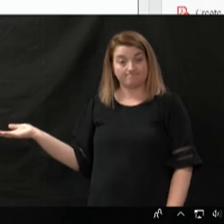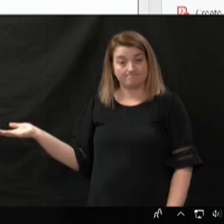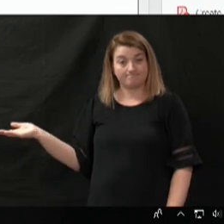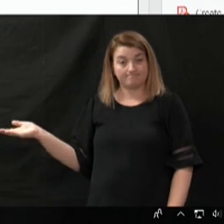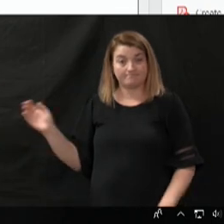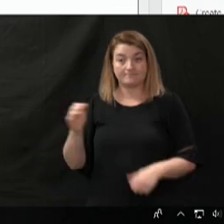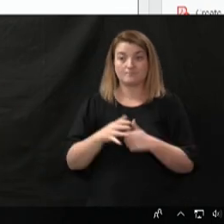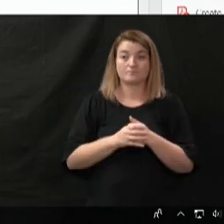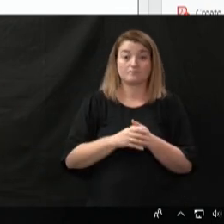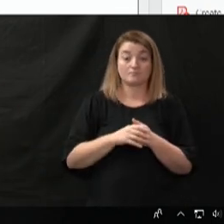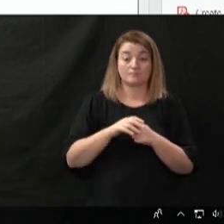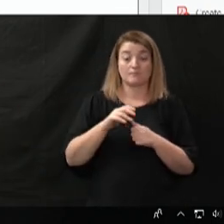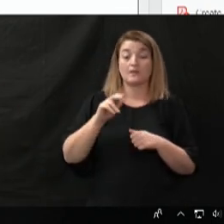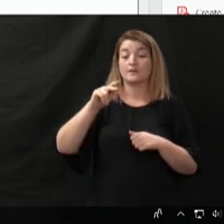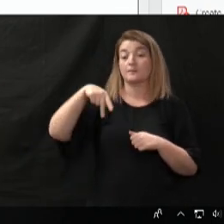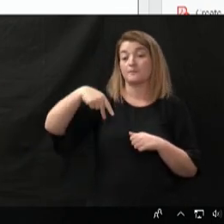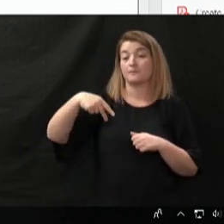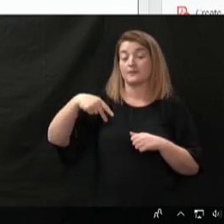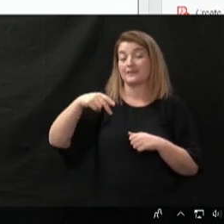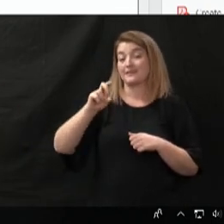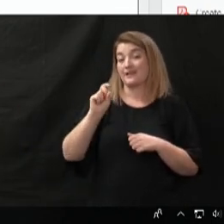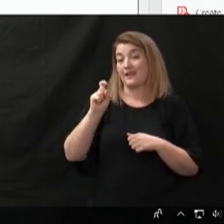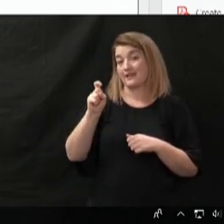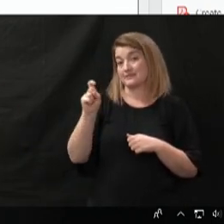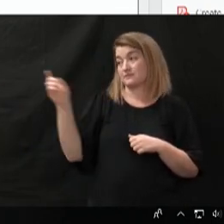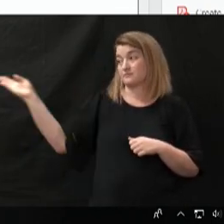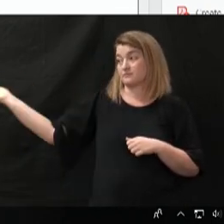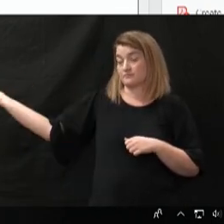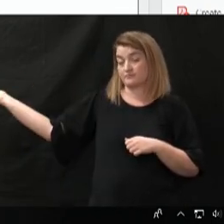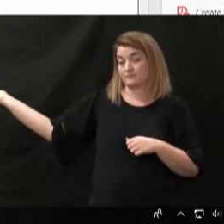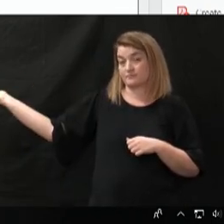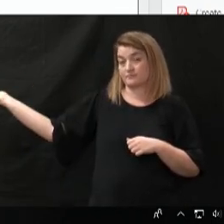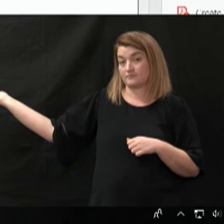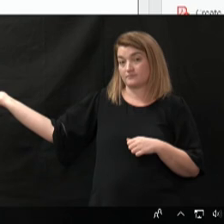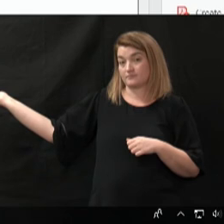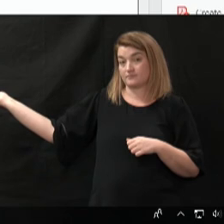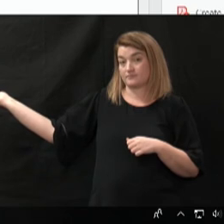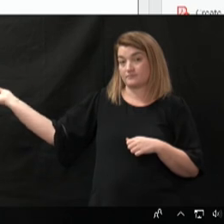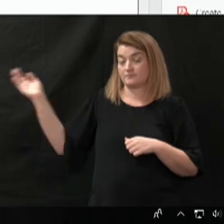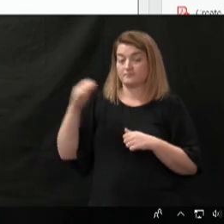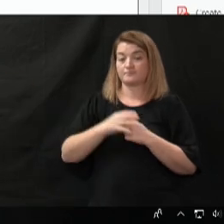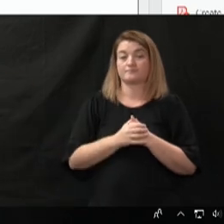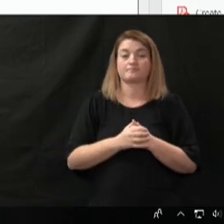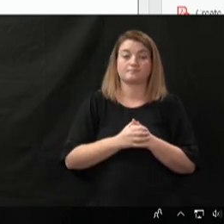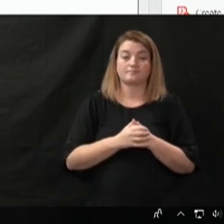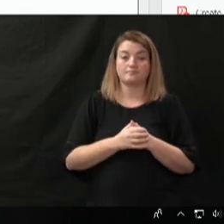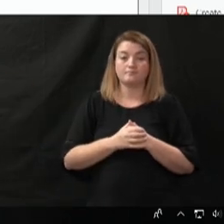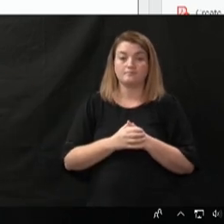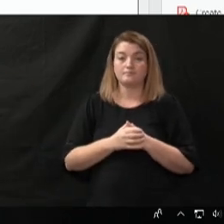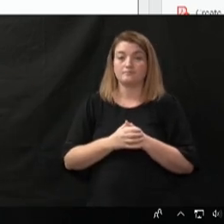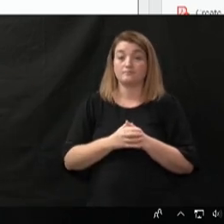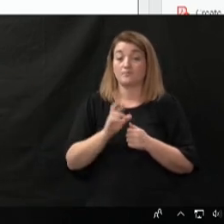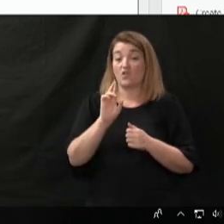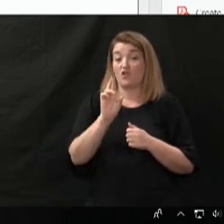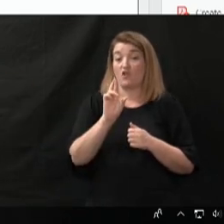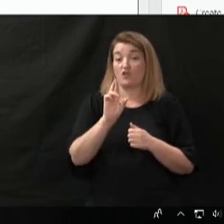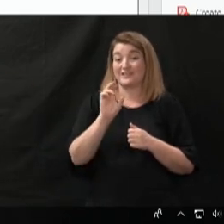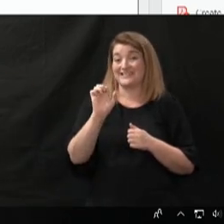the EX, expect, expected, unexpected, expectation. And then they're going to do R,